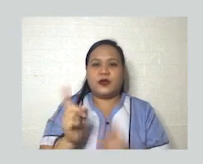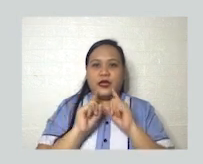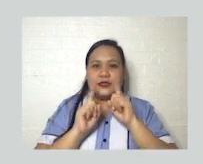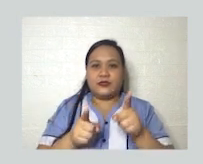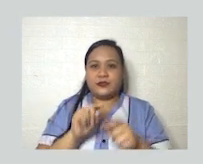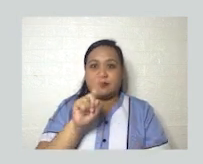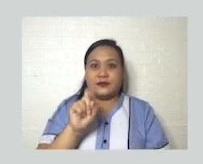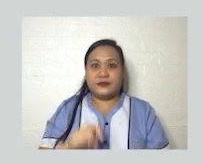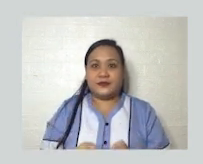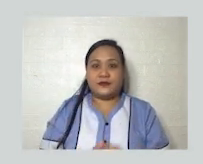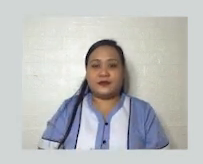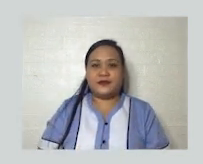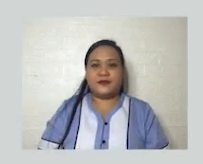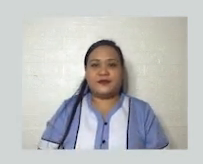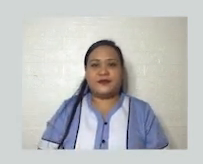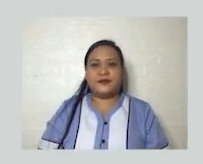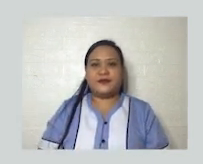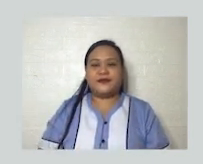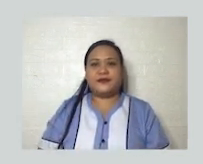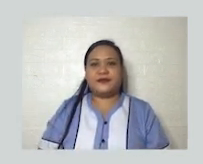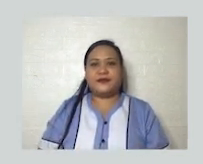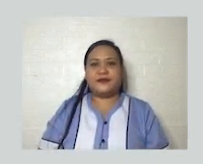What is your answer?